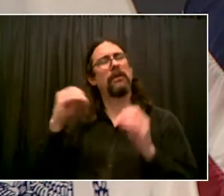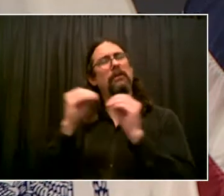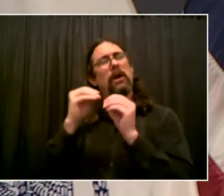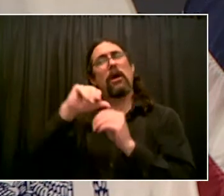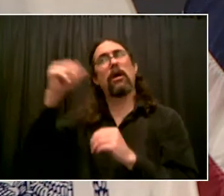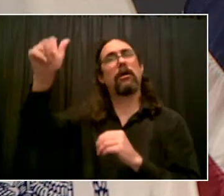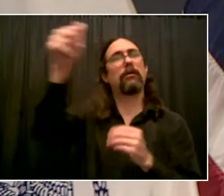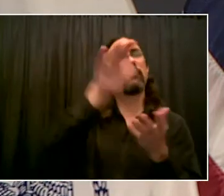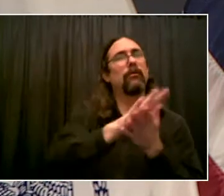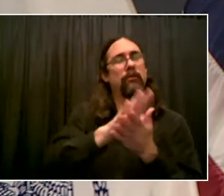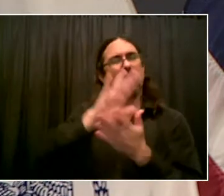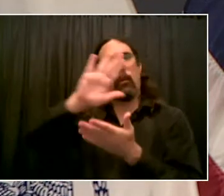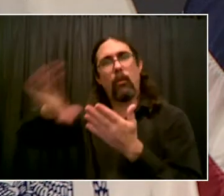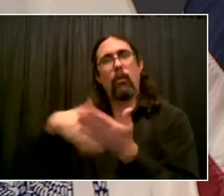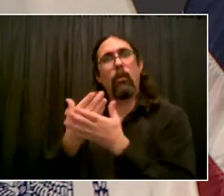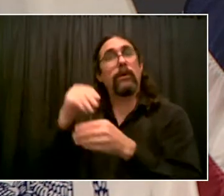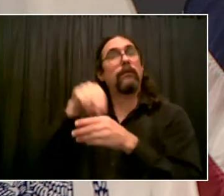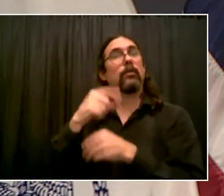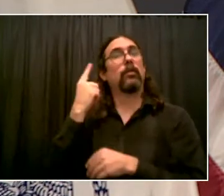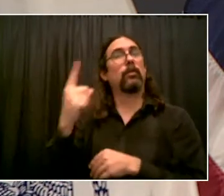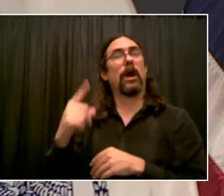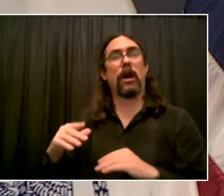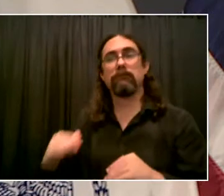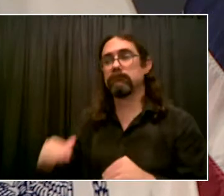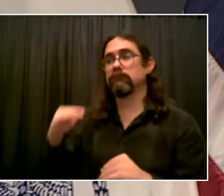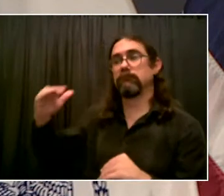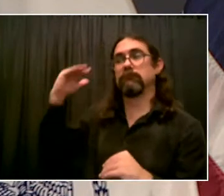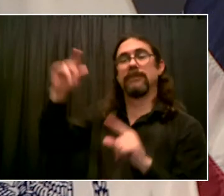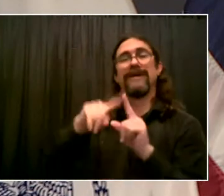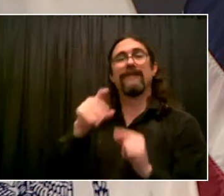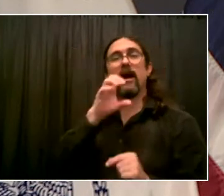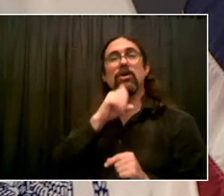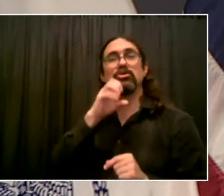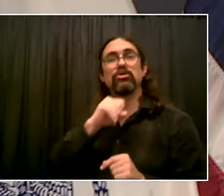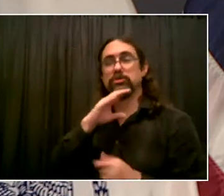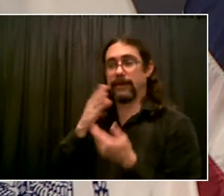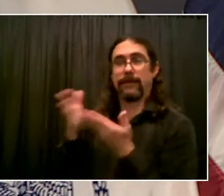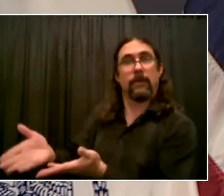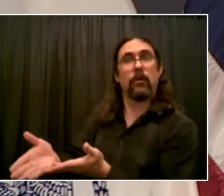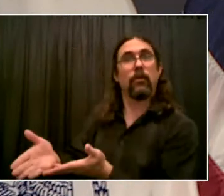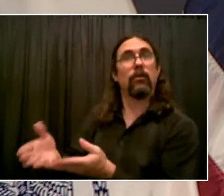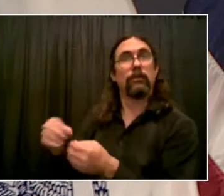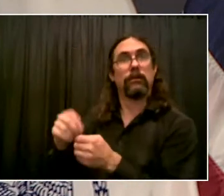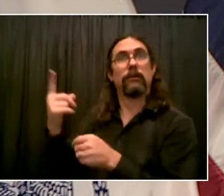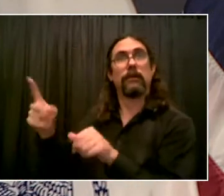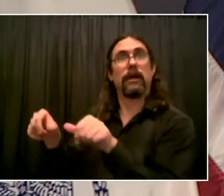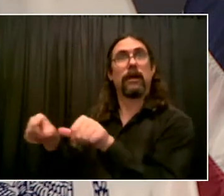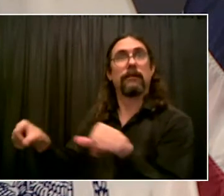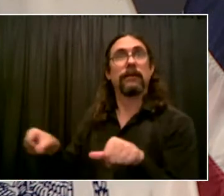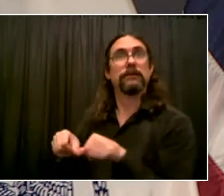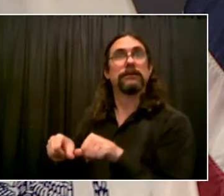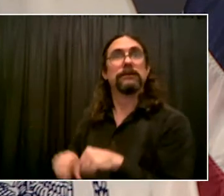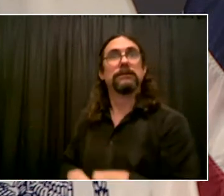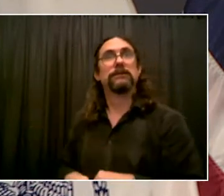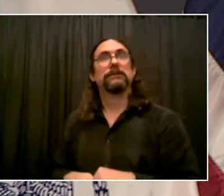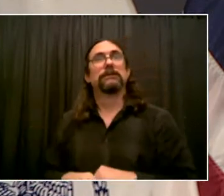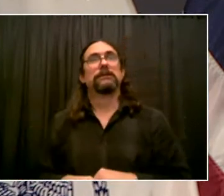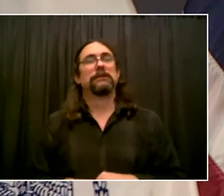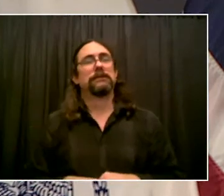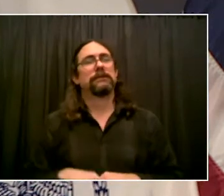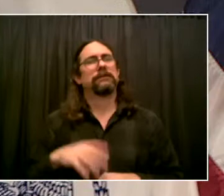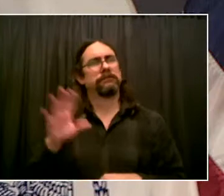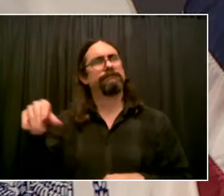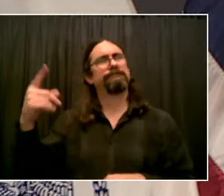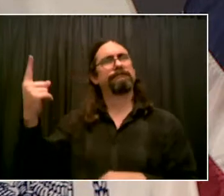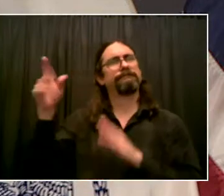for education. This was his vision. We were so happy to partner with him to make it come true. It's going to do amazing things for the kids of his community. My pleasure to